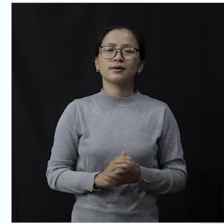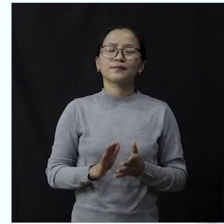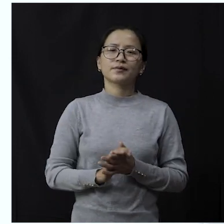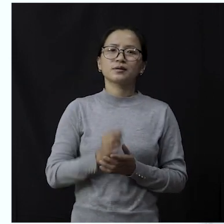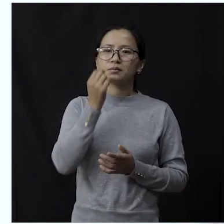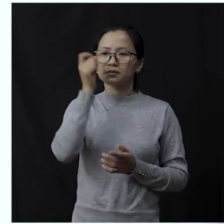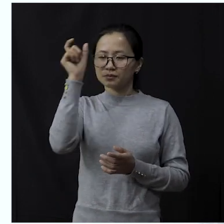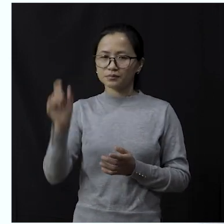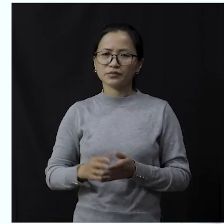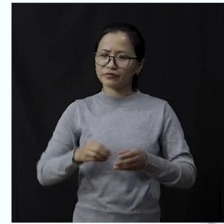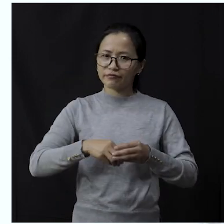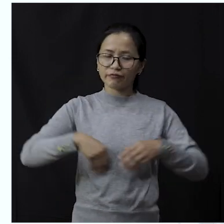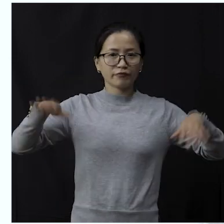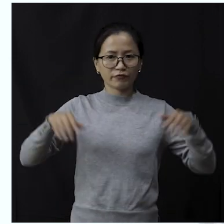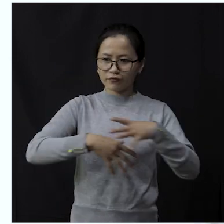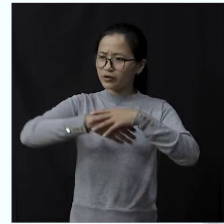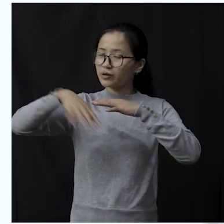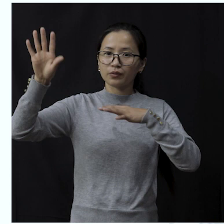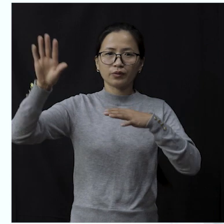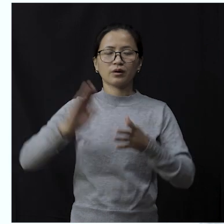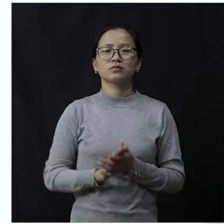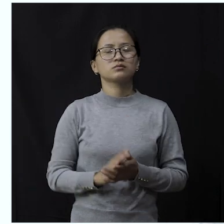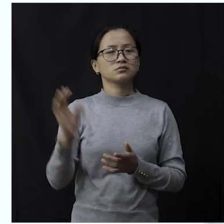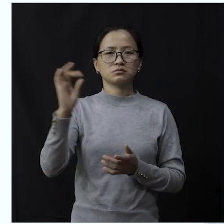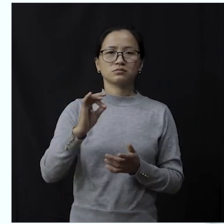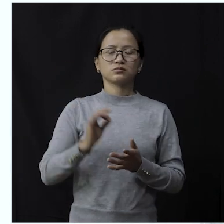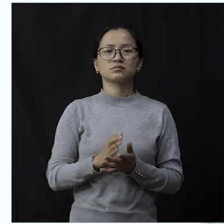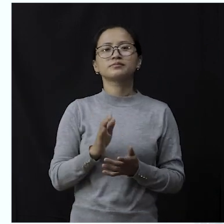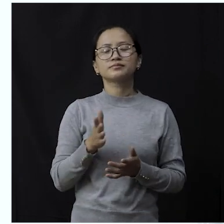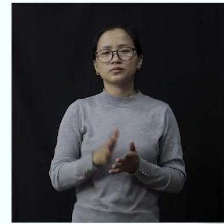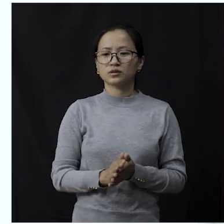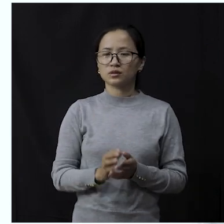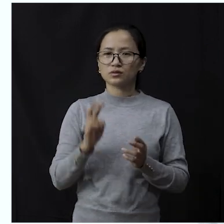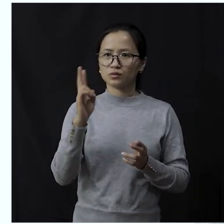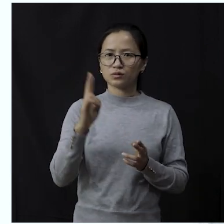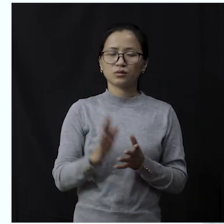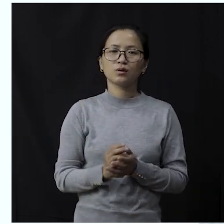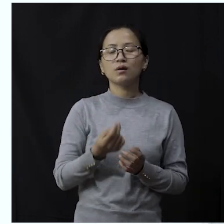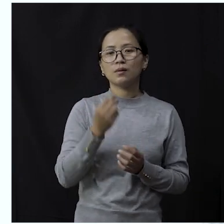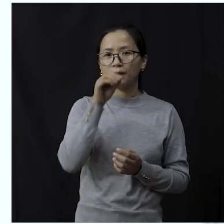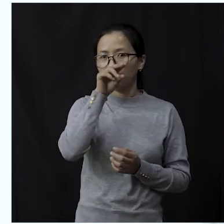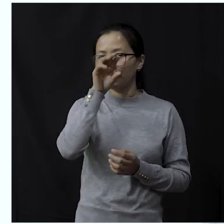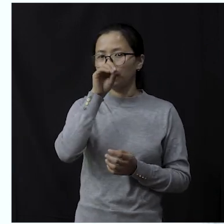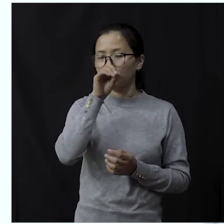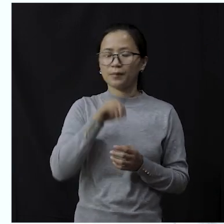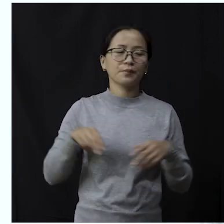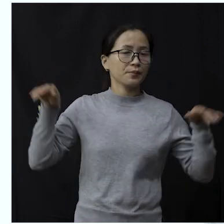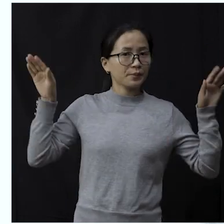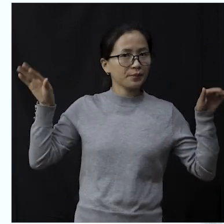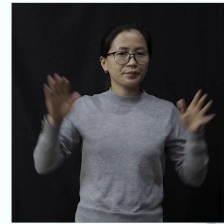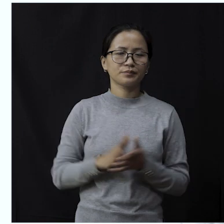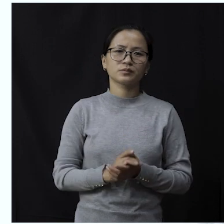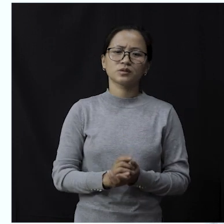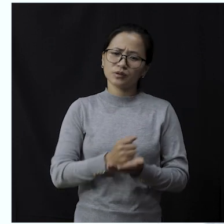want the trap birds to fly away again. So the two hornbills were just trying to peck with their beak, but they couldn't do anything.